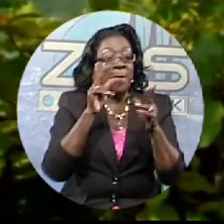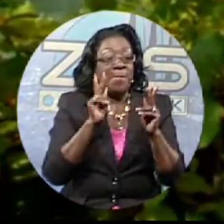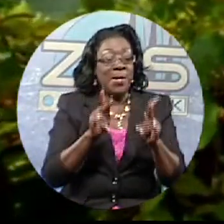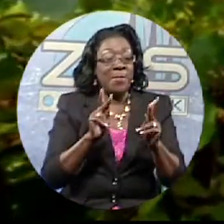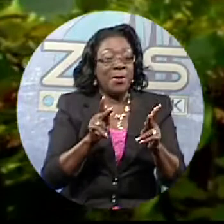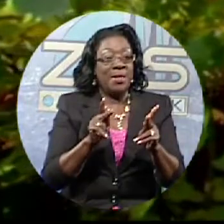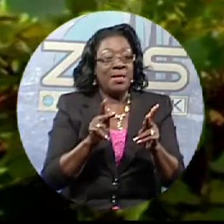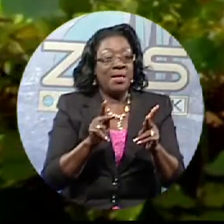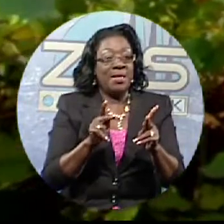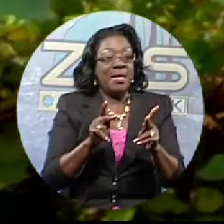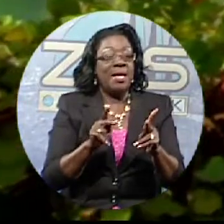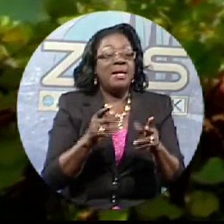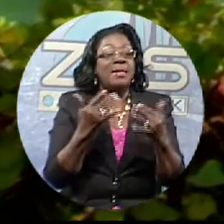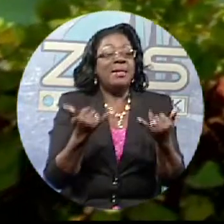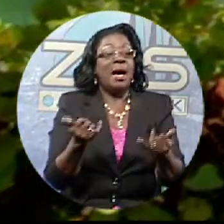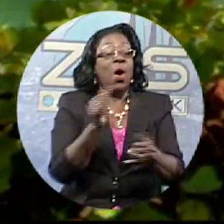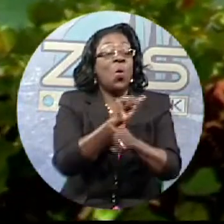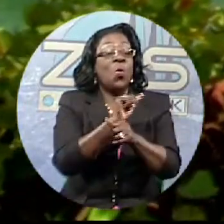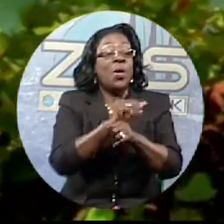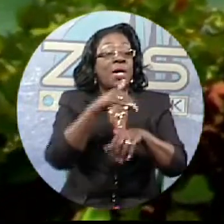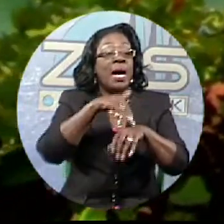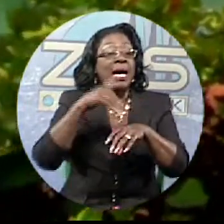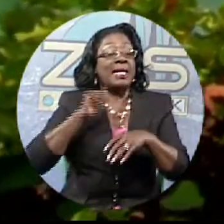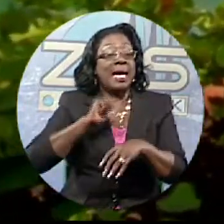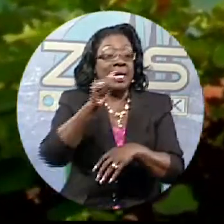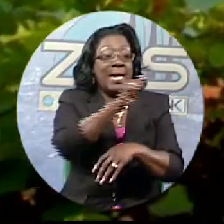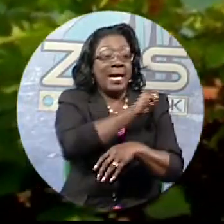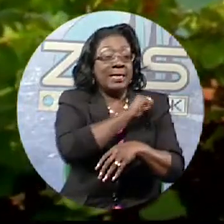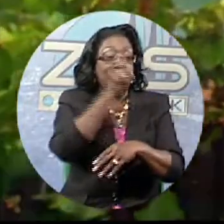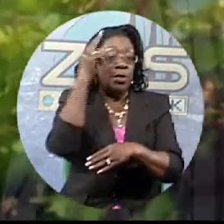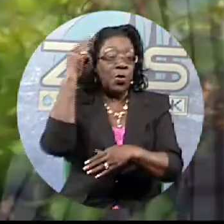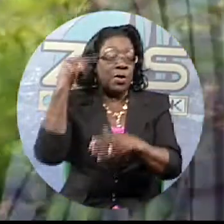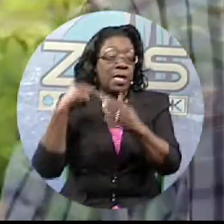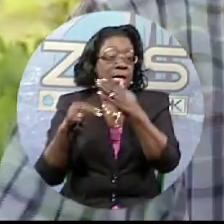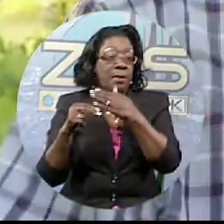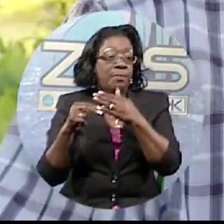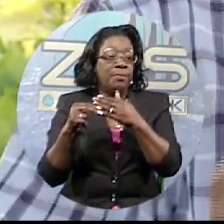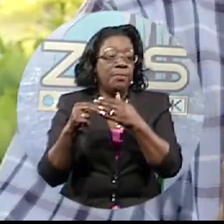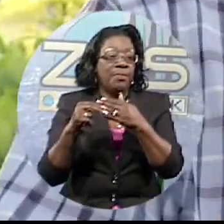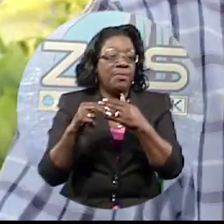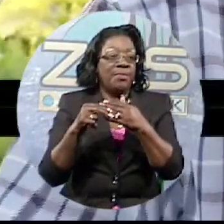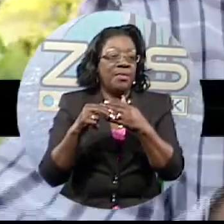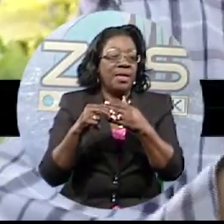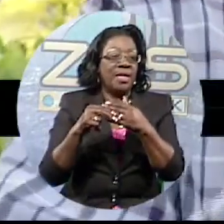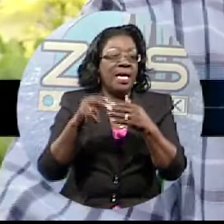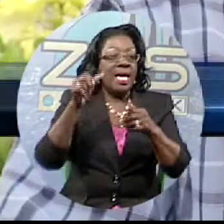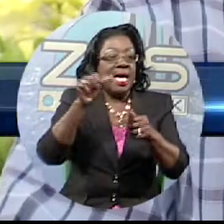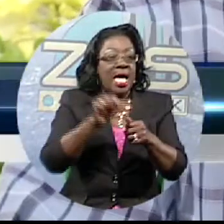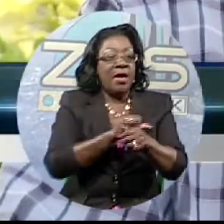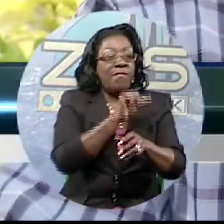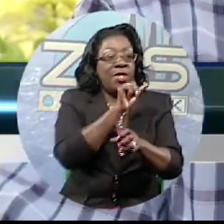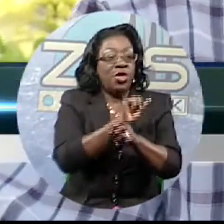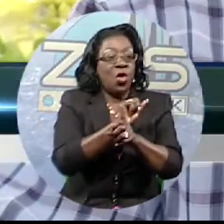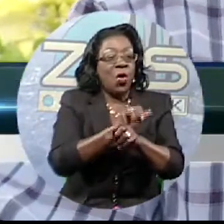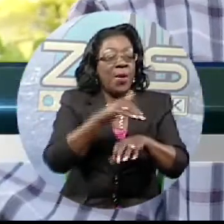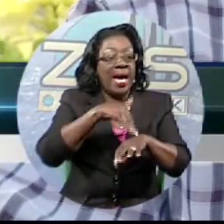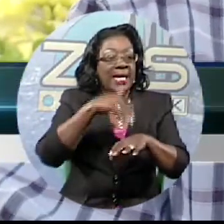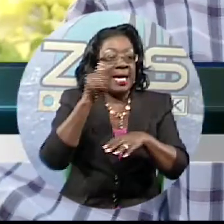people, are employed at this property. But as we all know, every job at